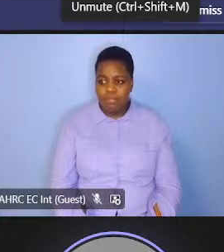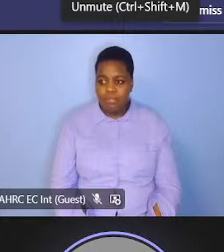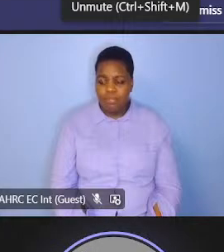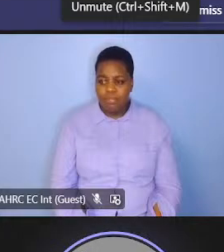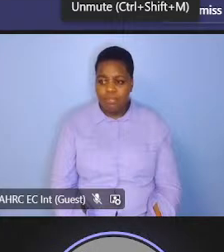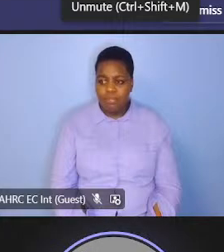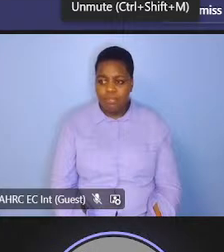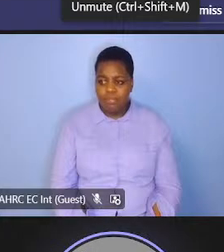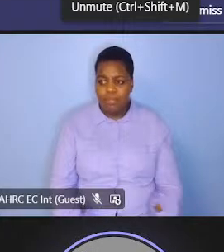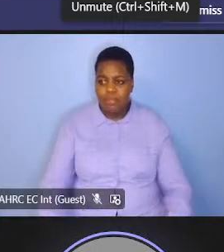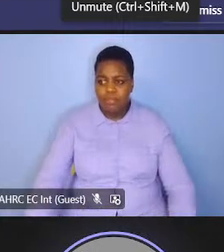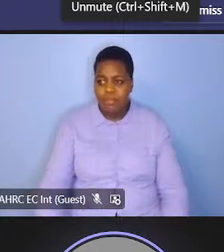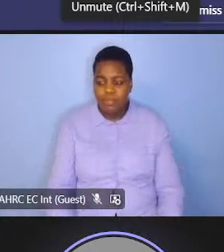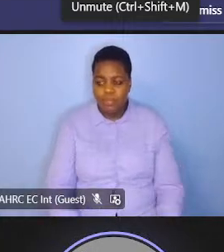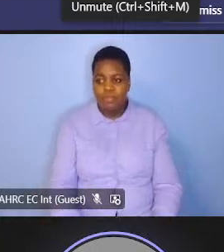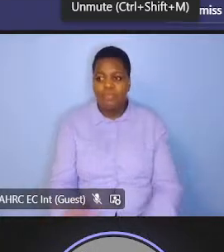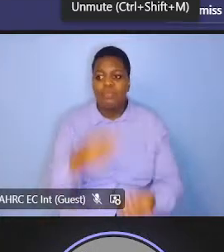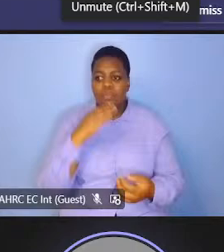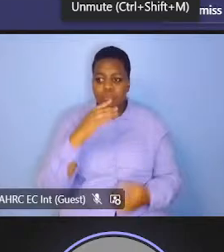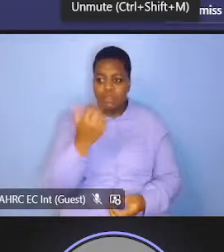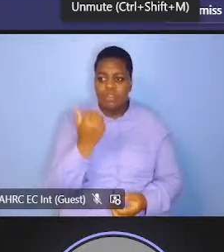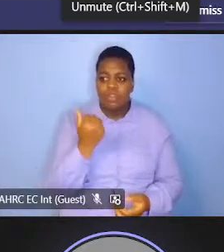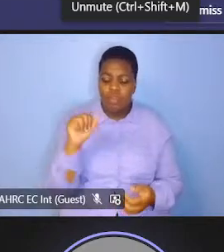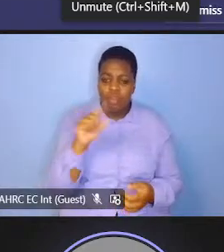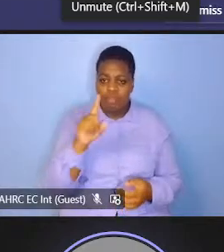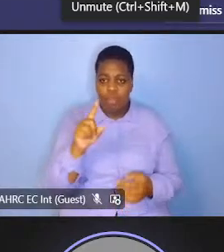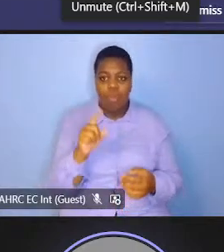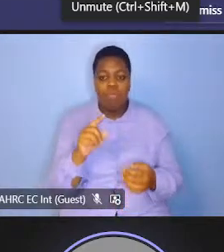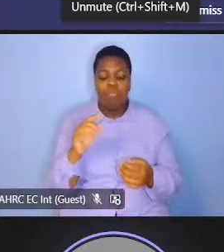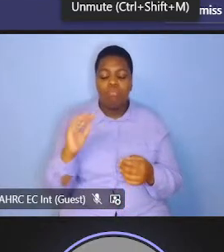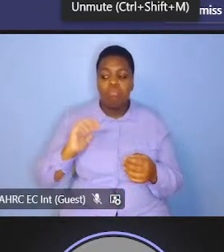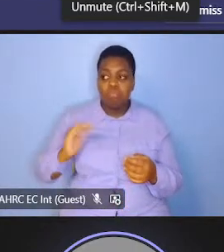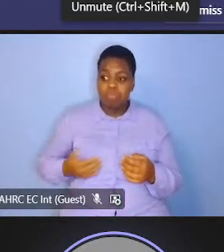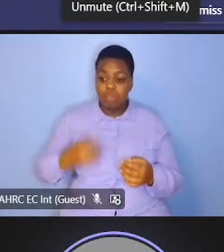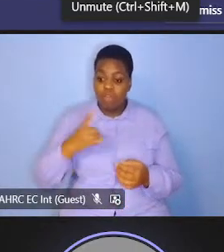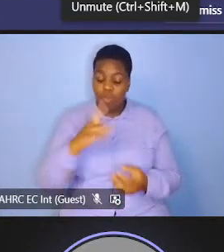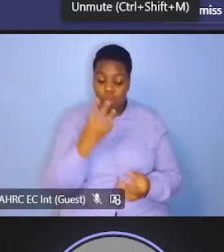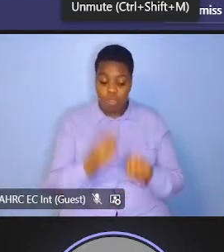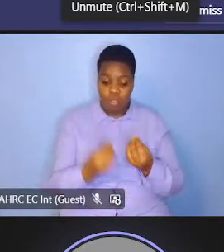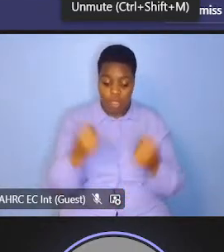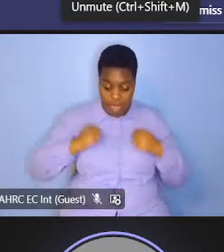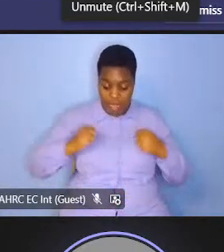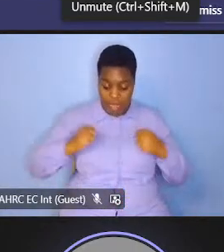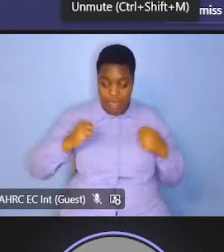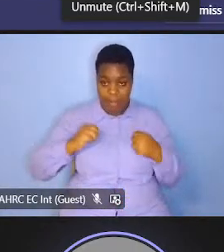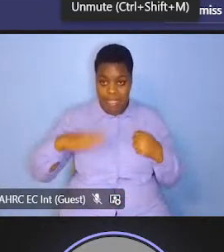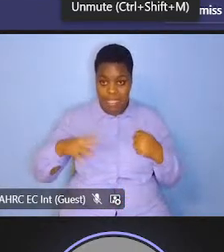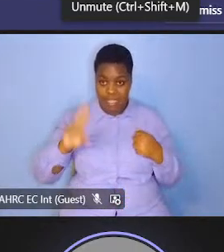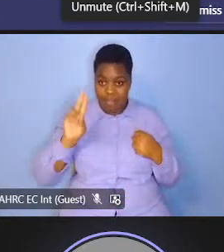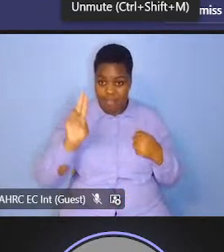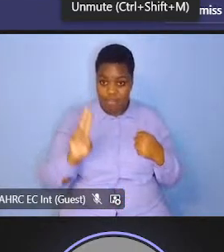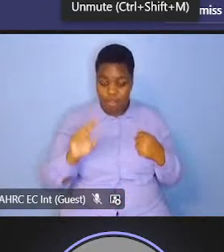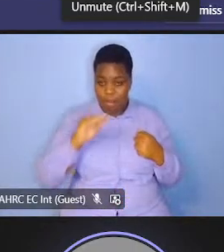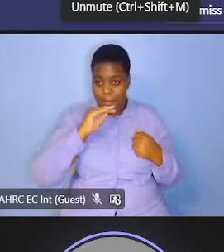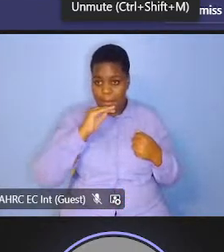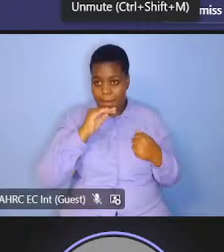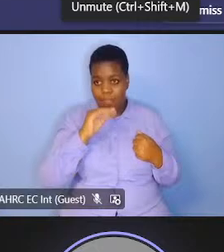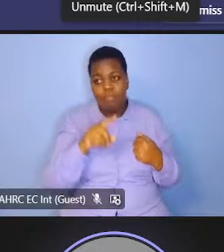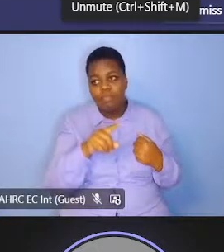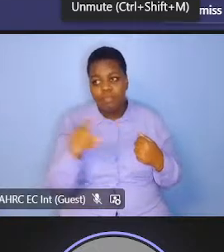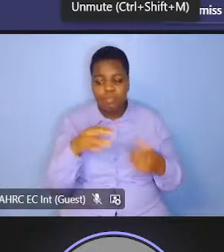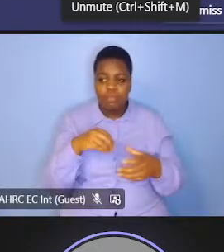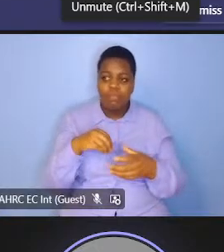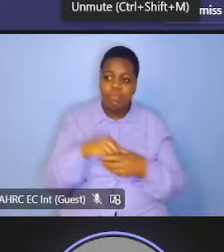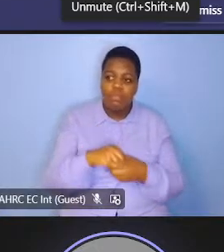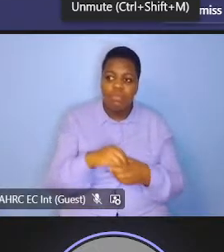The refusal by transgender and intersex child to wear a uniform that does not conform to